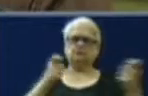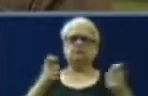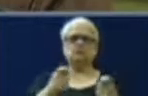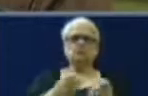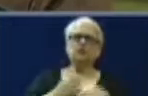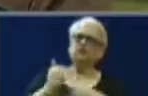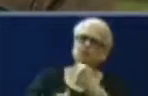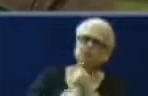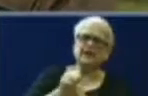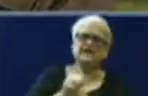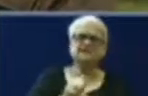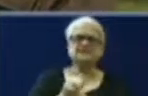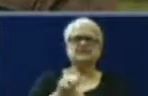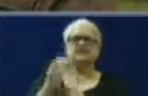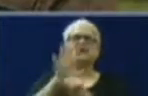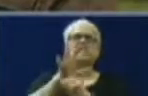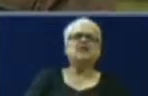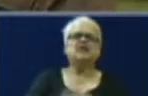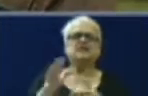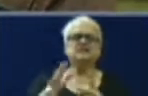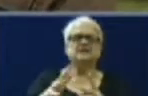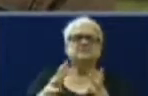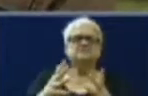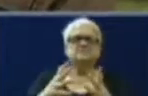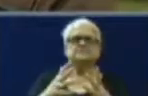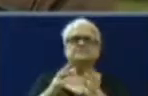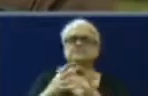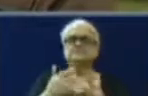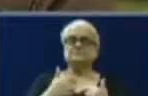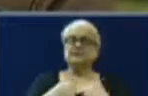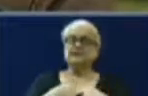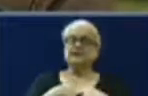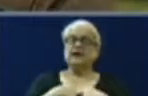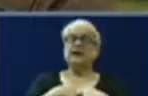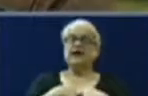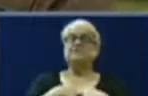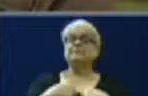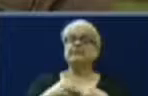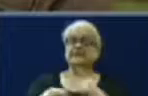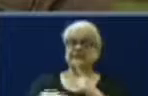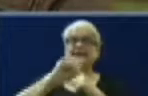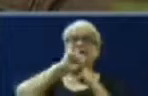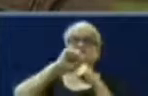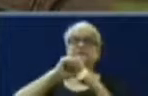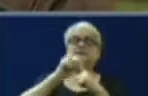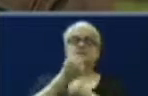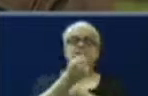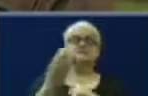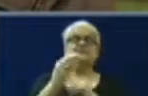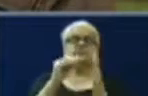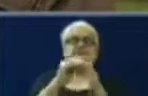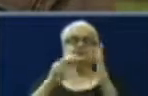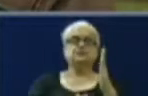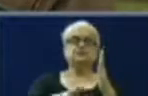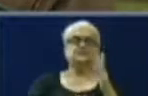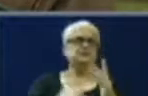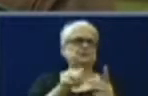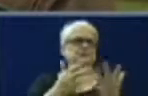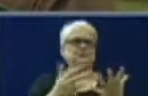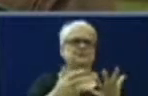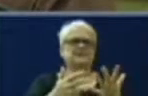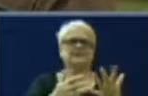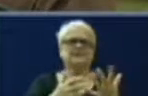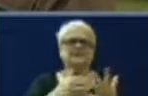bullying. I have been assaulted, most were very minor, several times by students that were not getting their way in